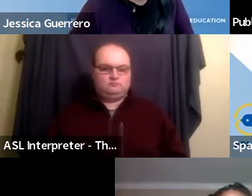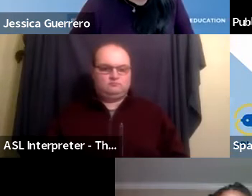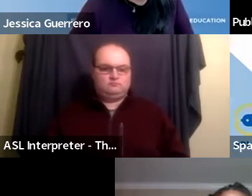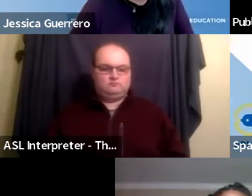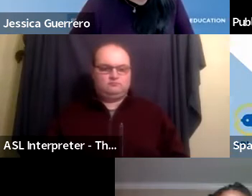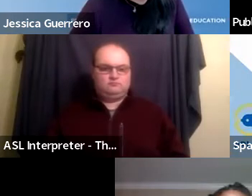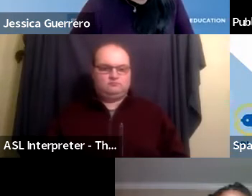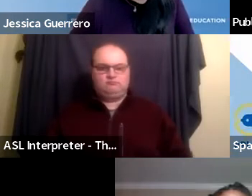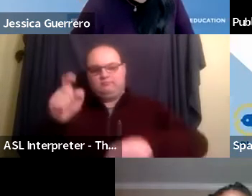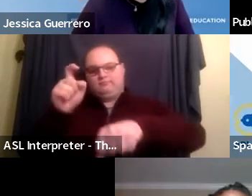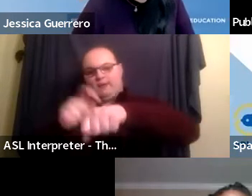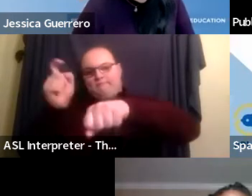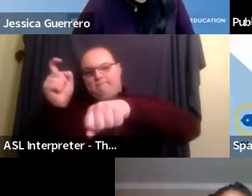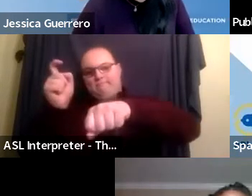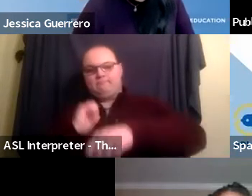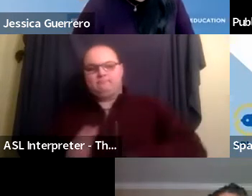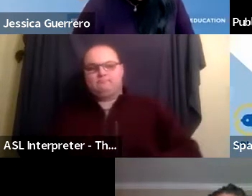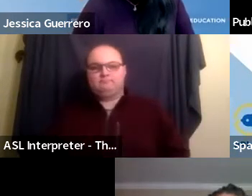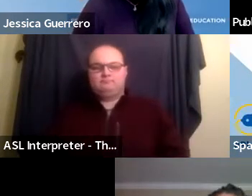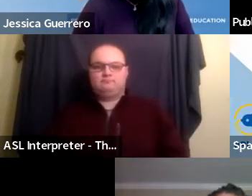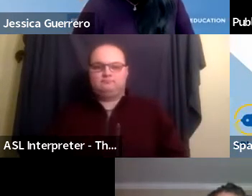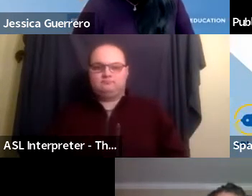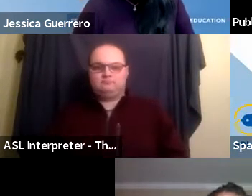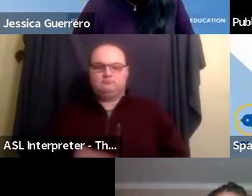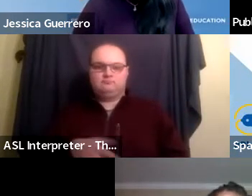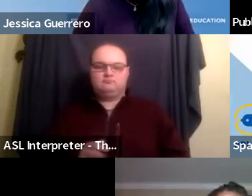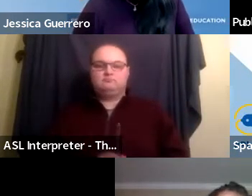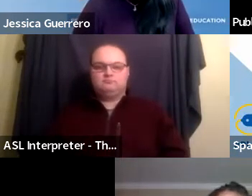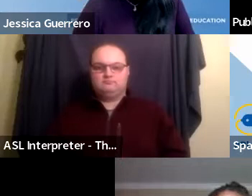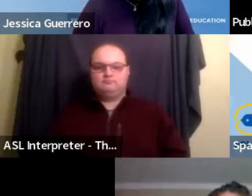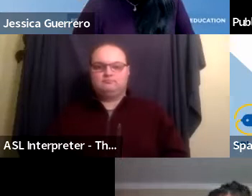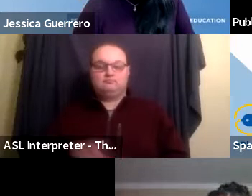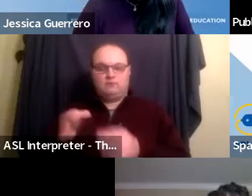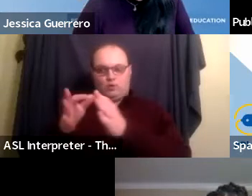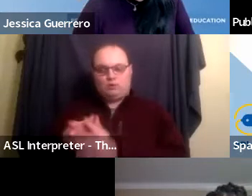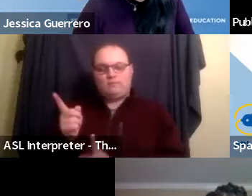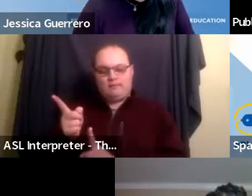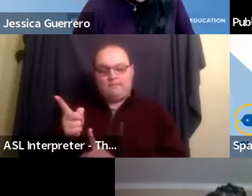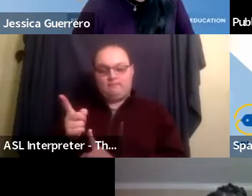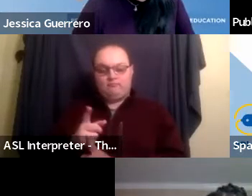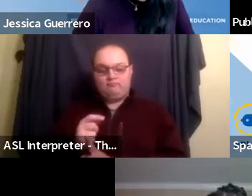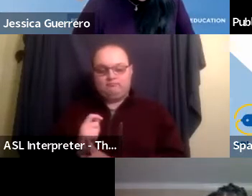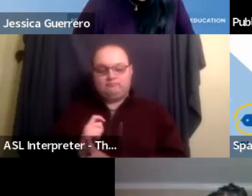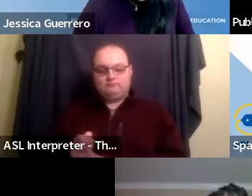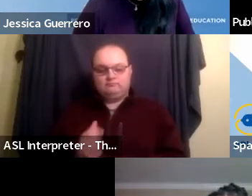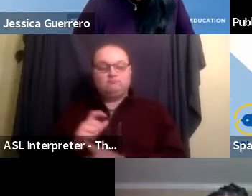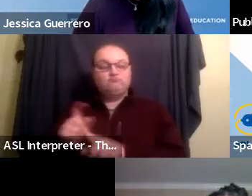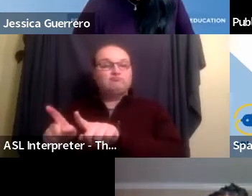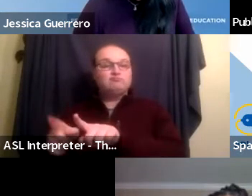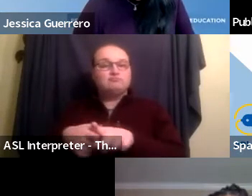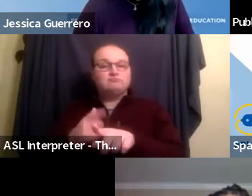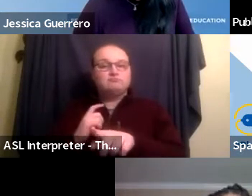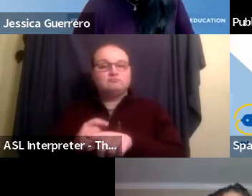de educación. Okay, I'm going to go ahead and interpret that. Okay, so another thing that I would like for you to take